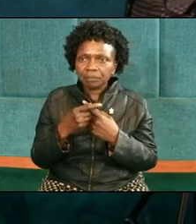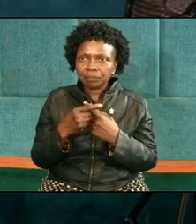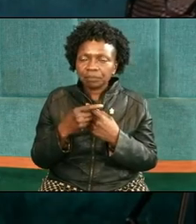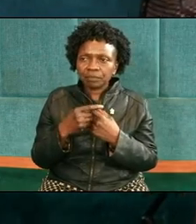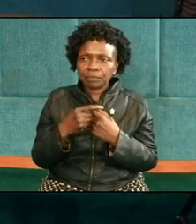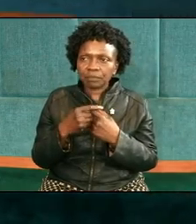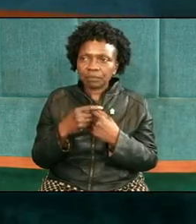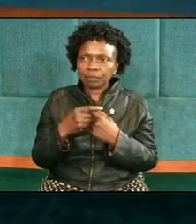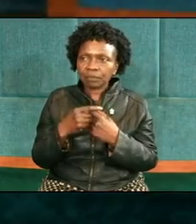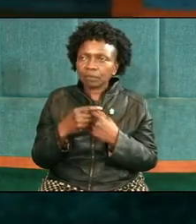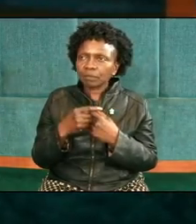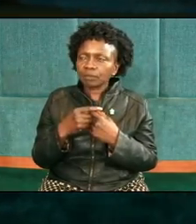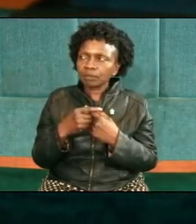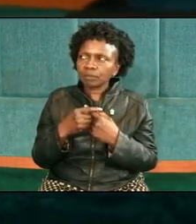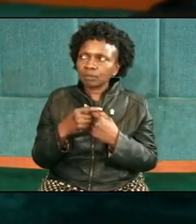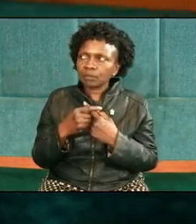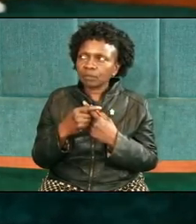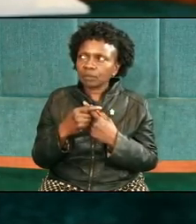and